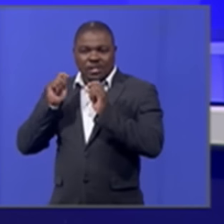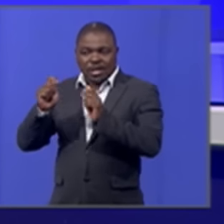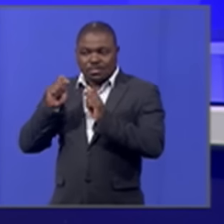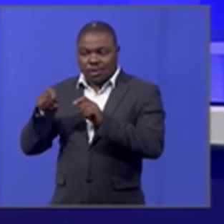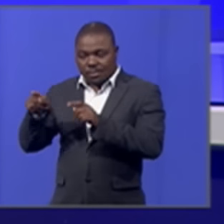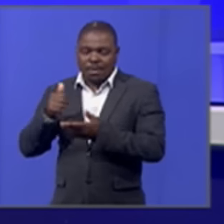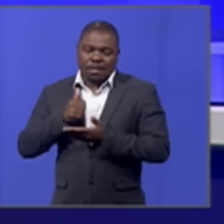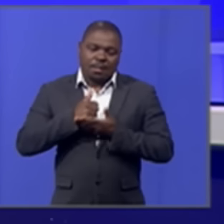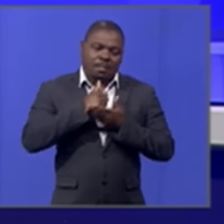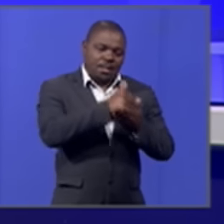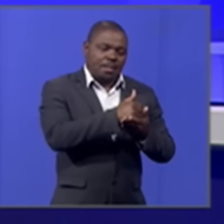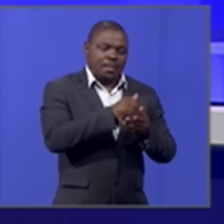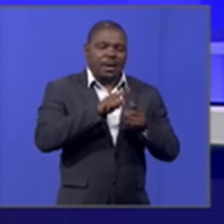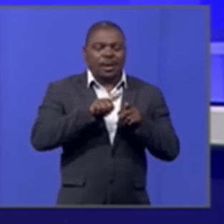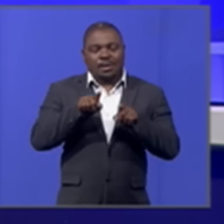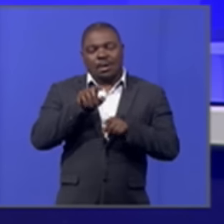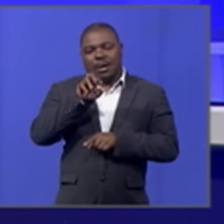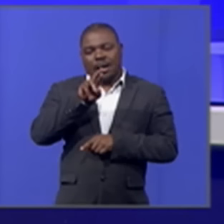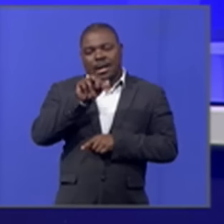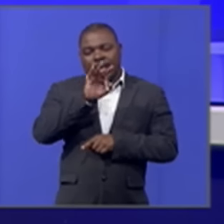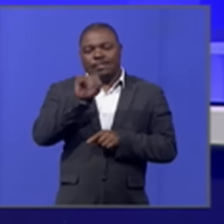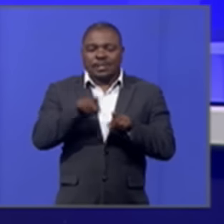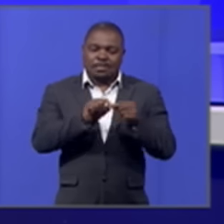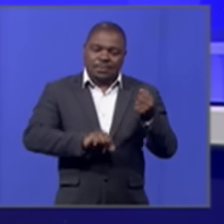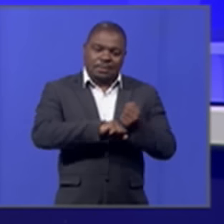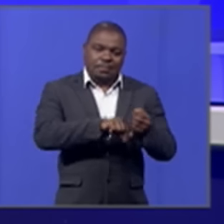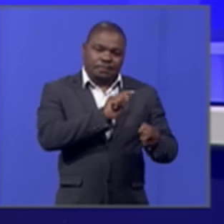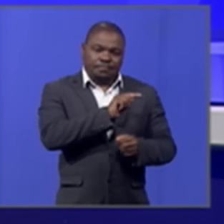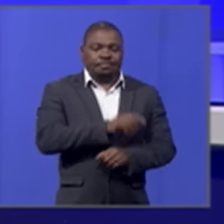le letlole la dikotsi tsa tsela.